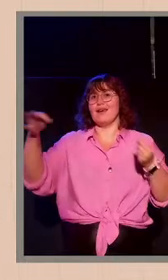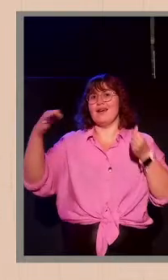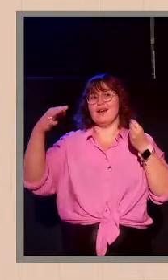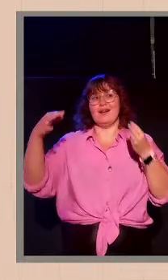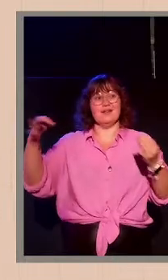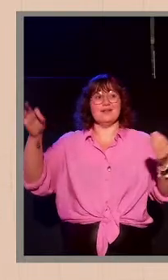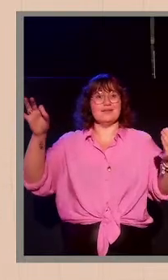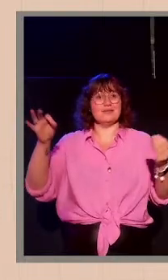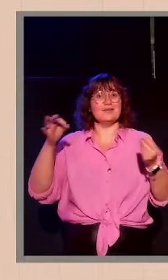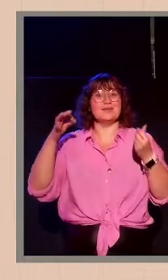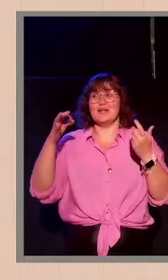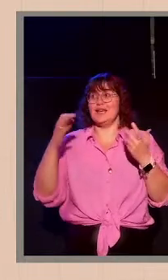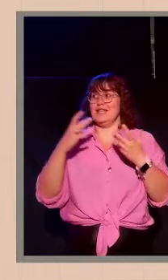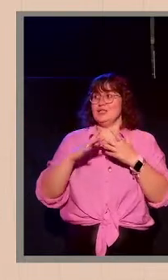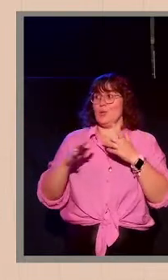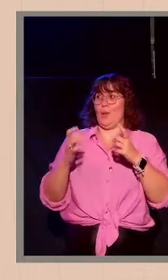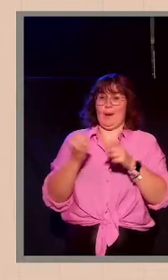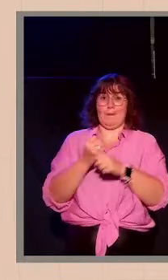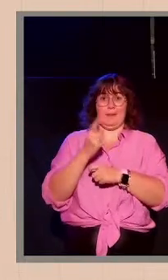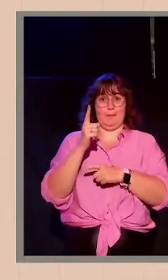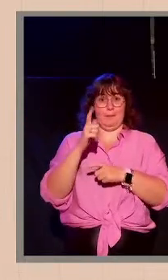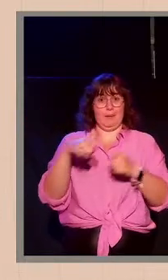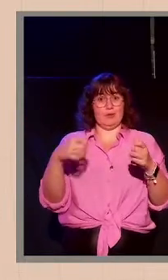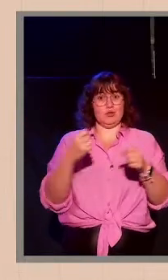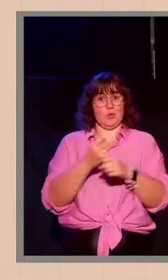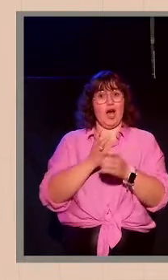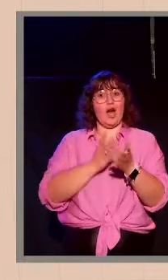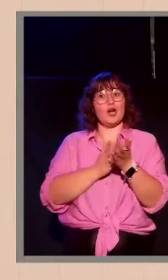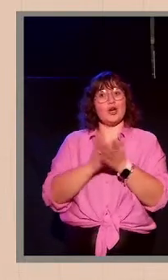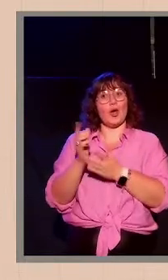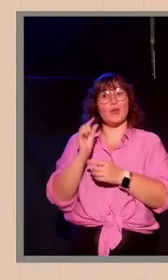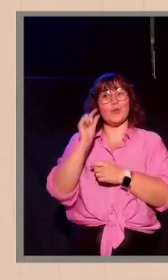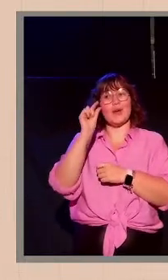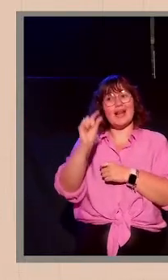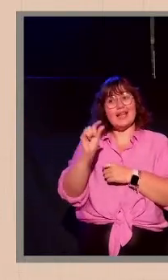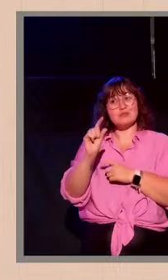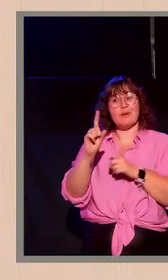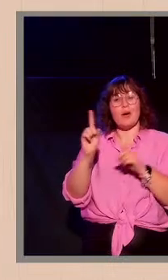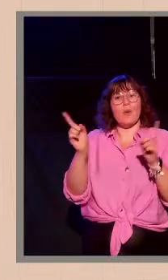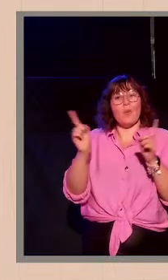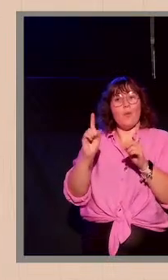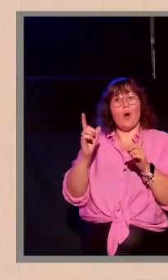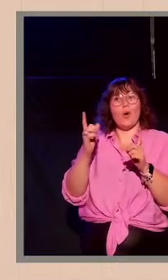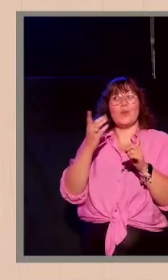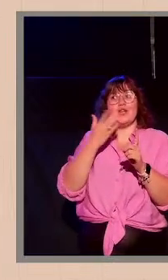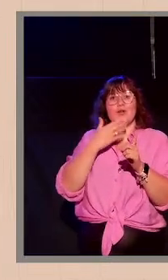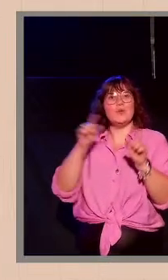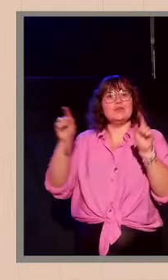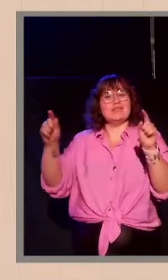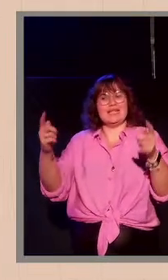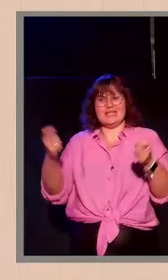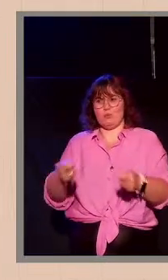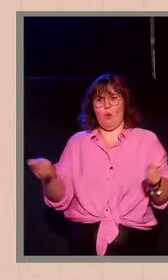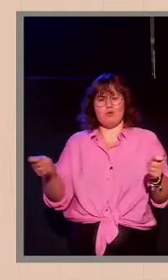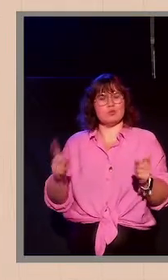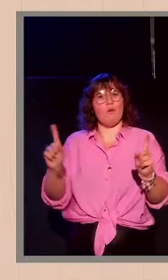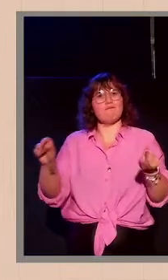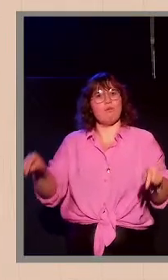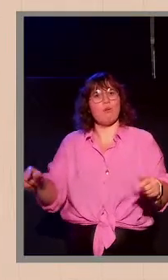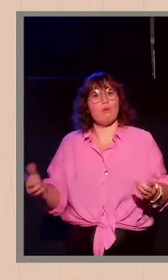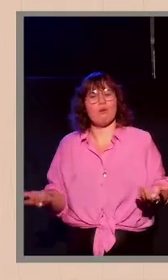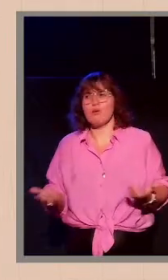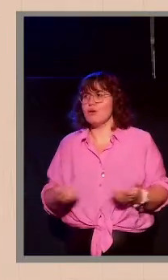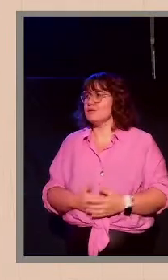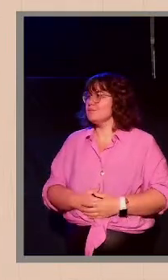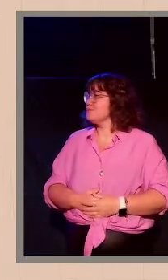So whilst people are triggering those, I'll sort of go through a little bit about what we use it for. So there's